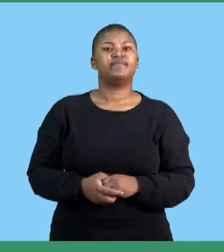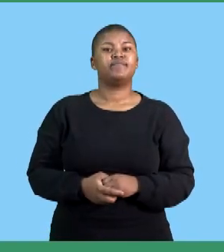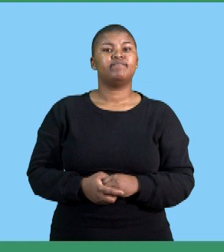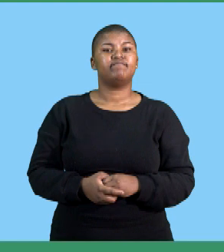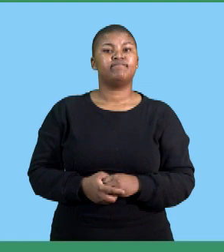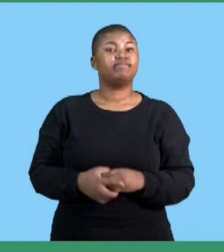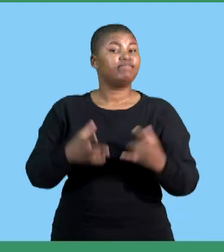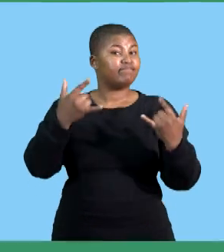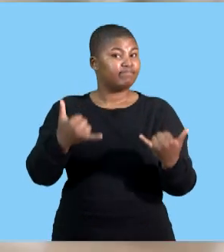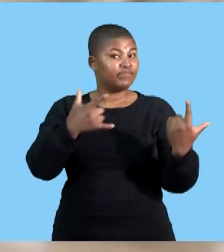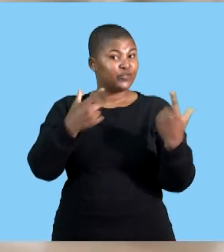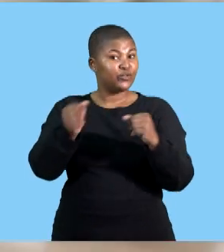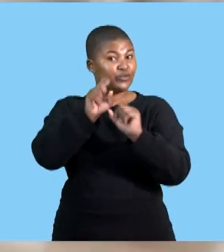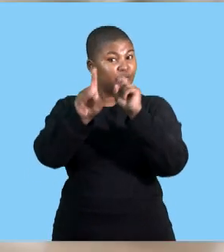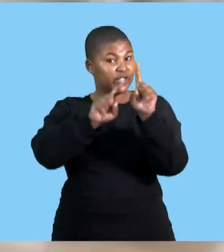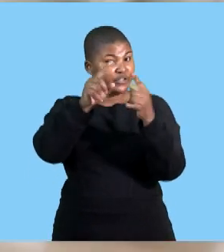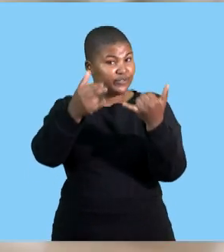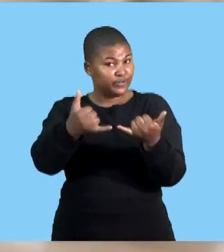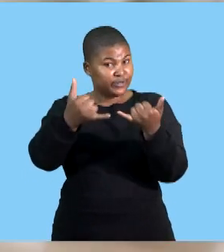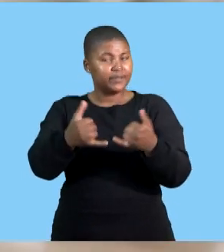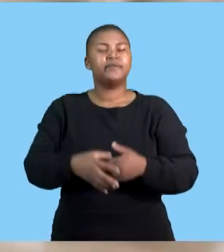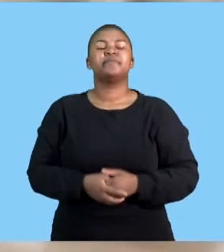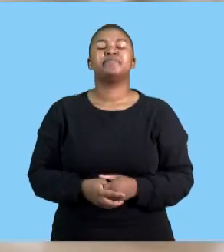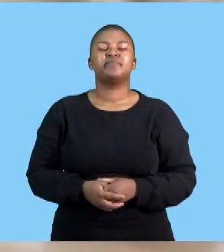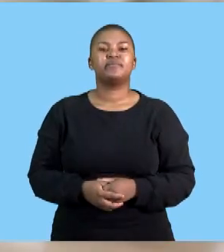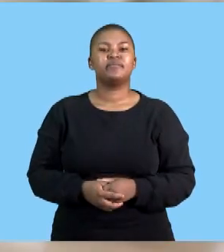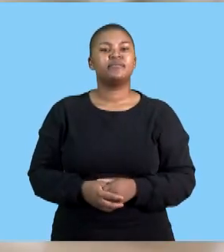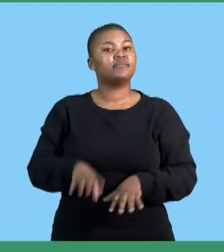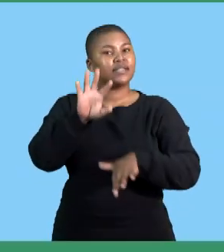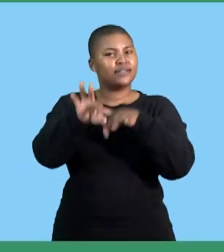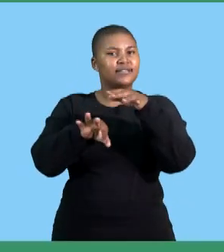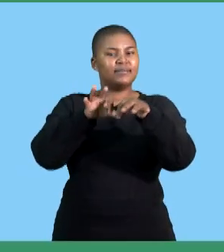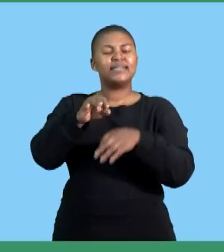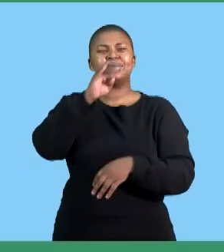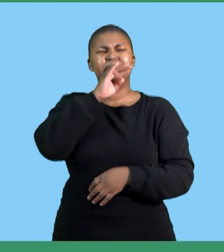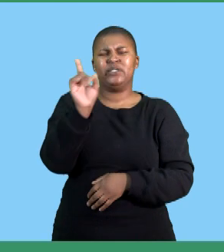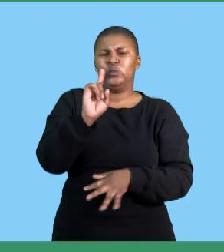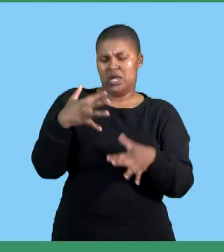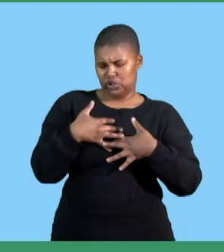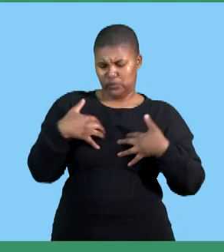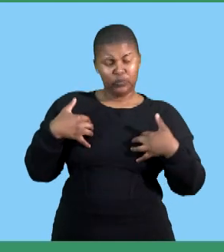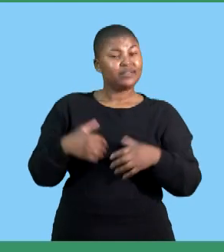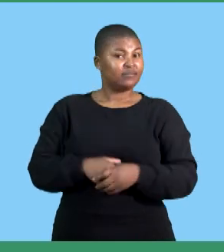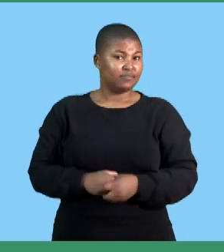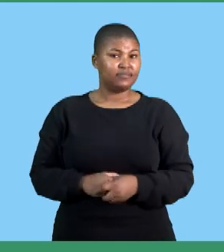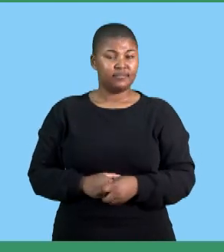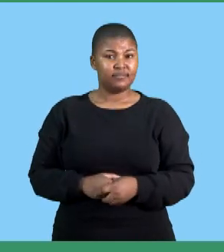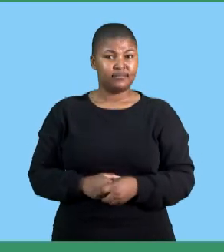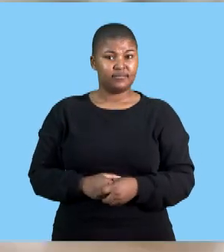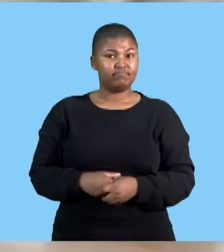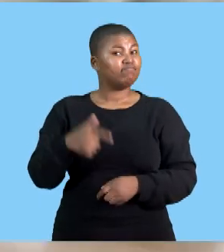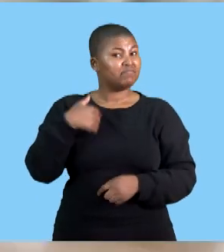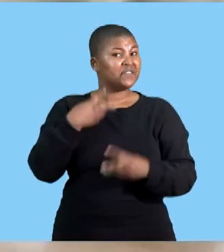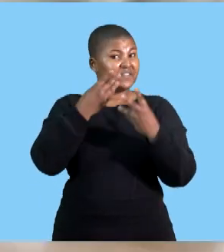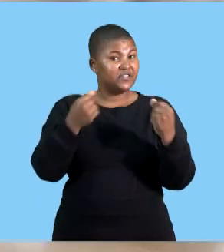Let's get to our pre-knowledge practice for today. Explain the meaning of stress. Now, while